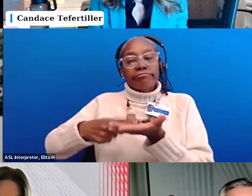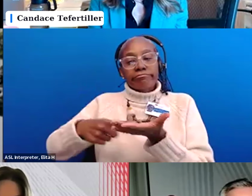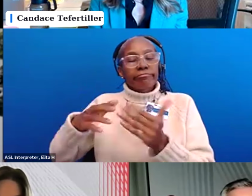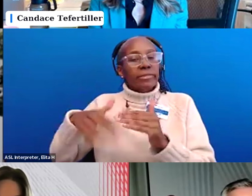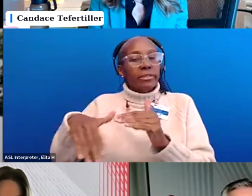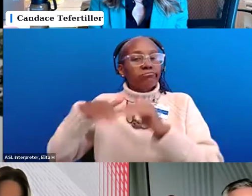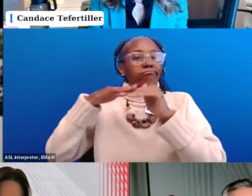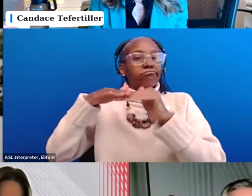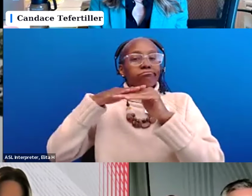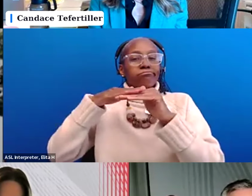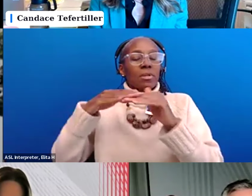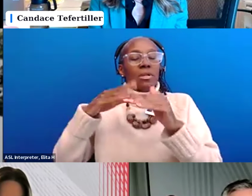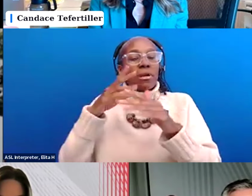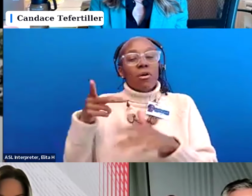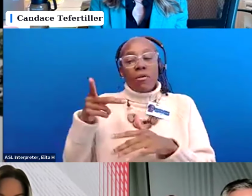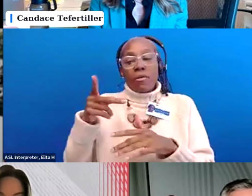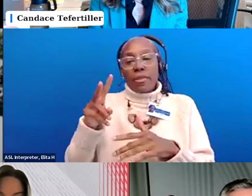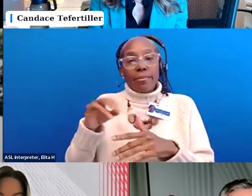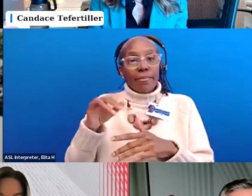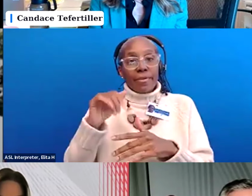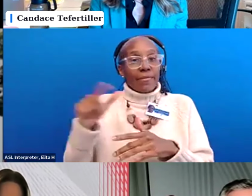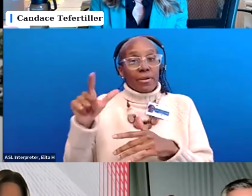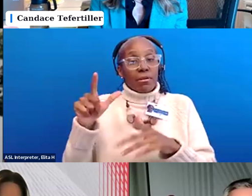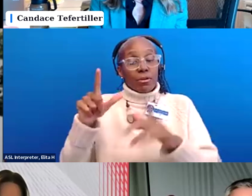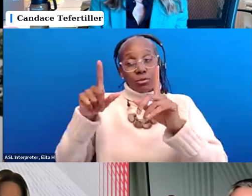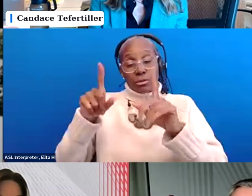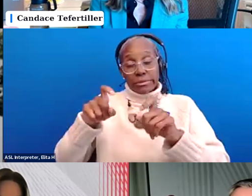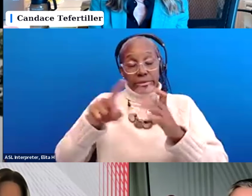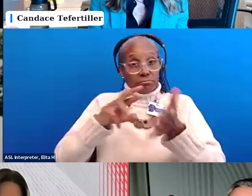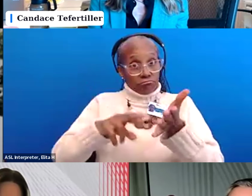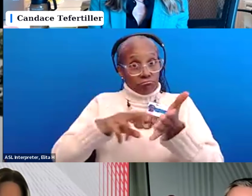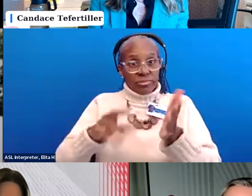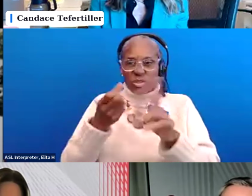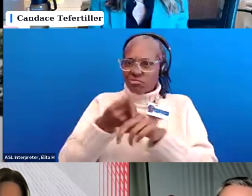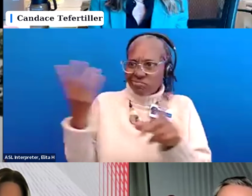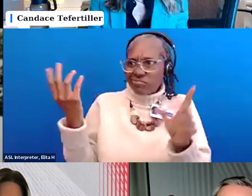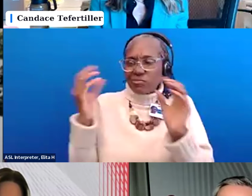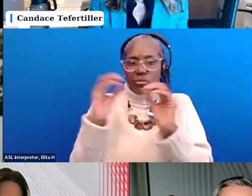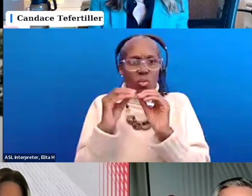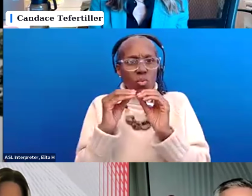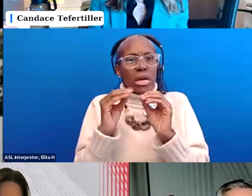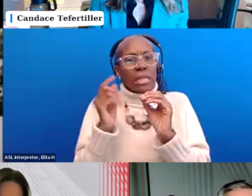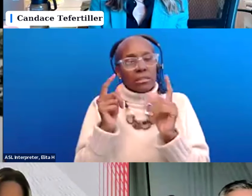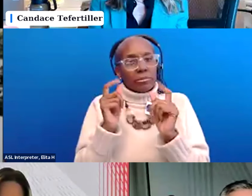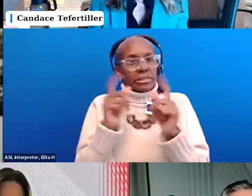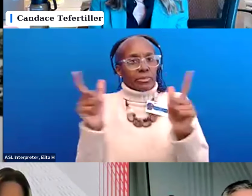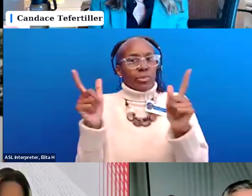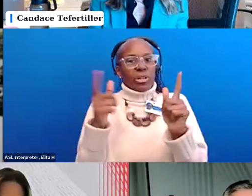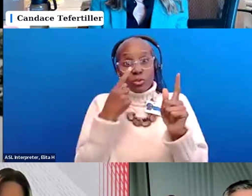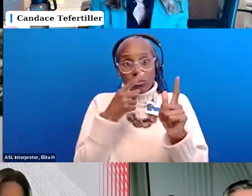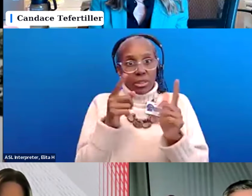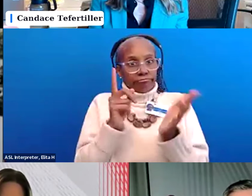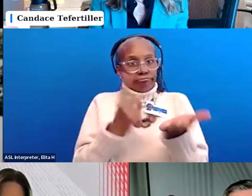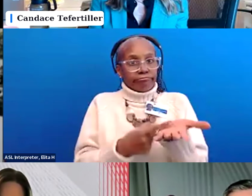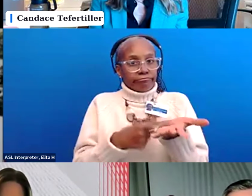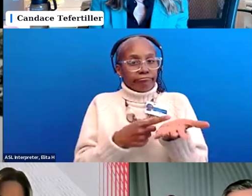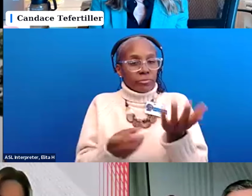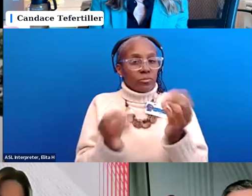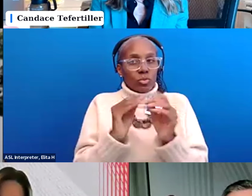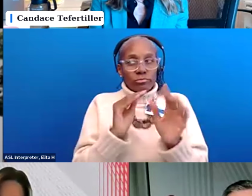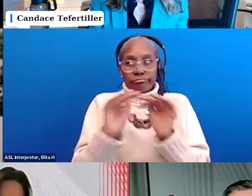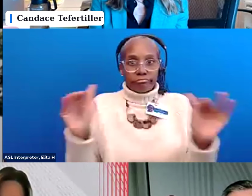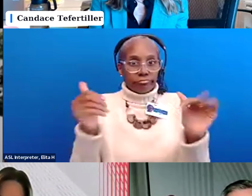the Uplift trial, the pivotal trial. Maybe if you could just expand a little bit more, and you did mention some things that were a little bit surprising. If you could just